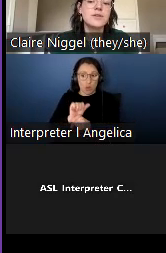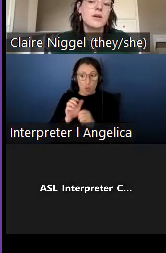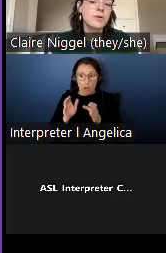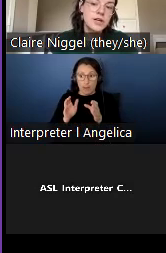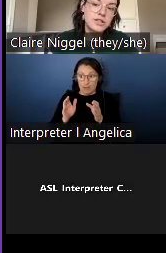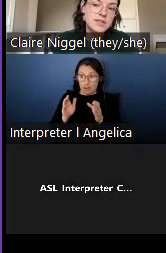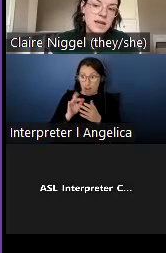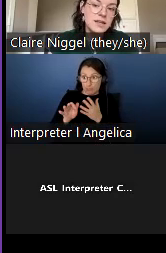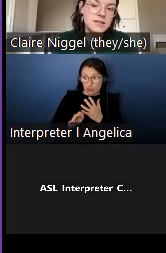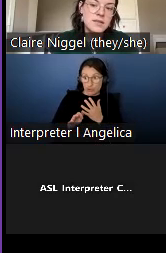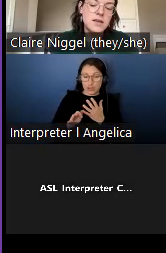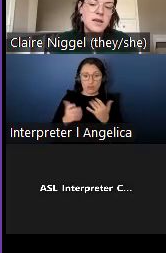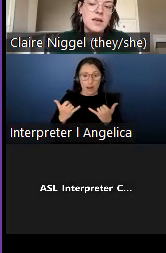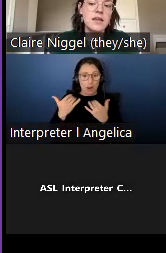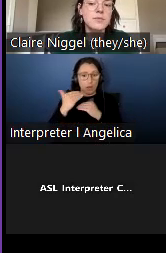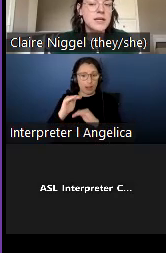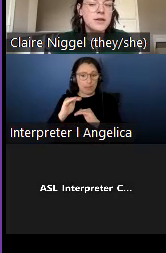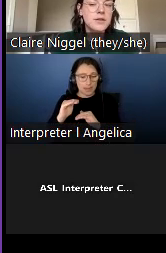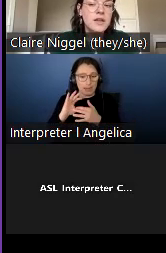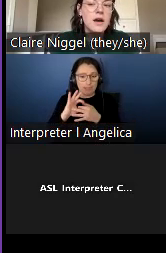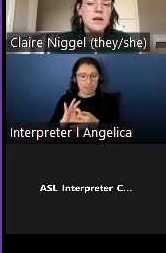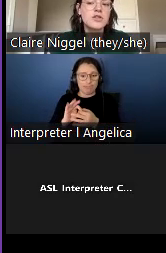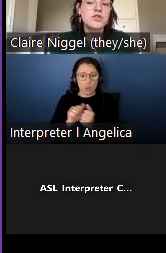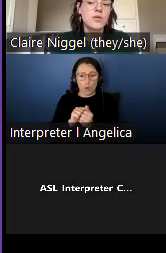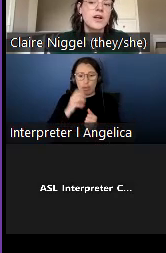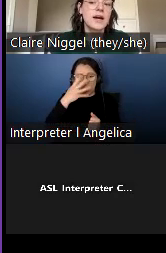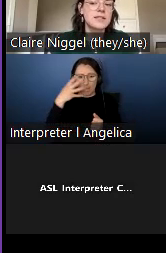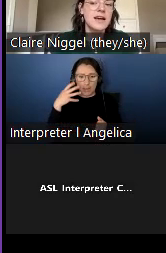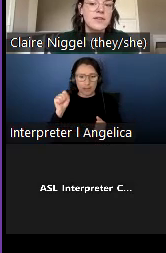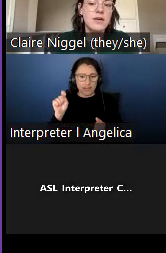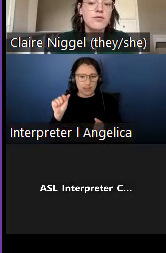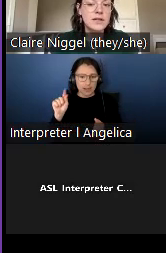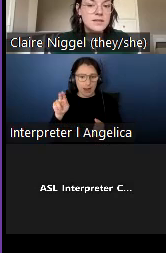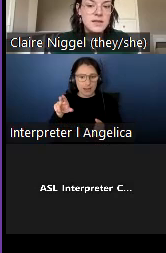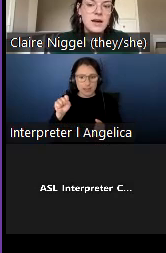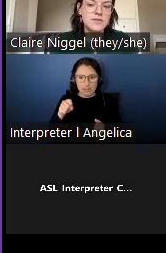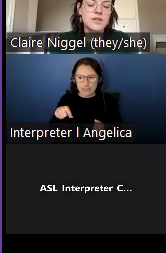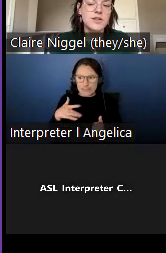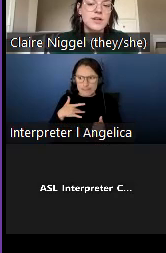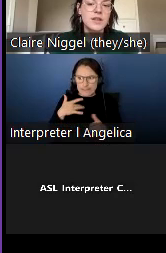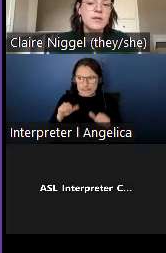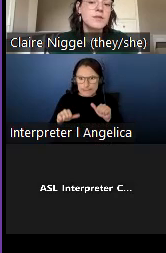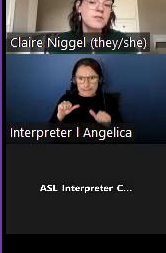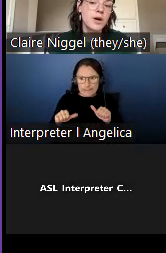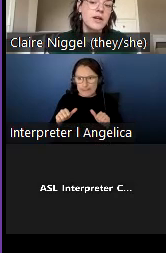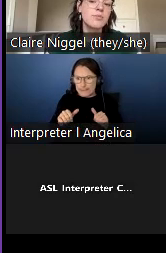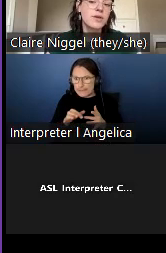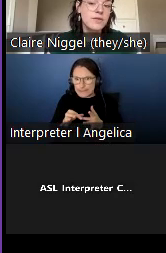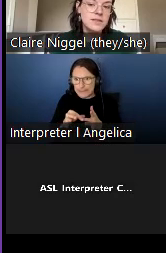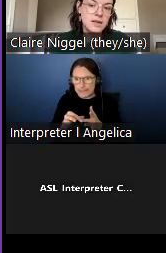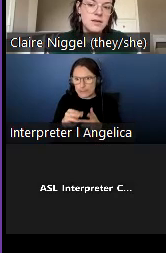due to their immigration status. They're particularly unsure how to navigate risks after the abusive